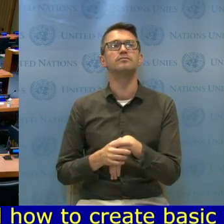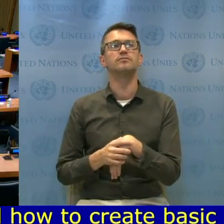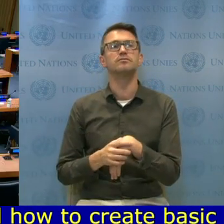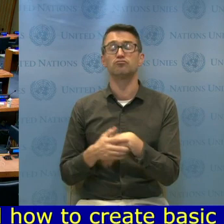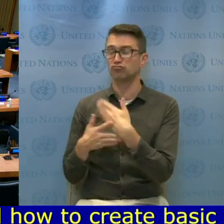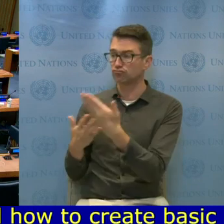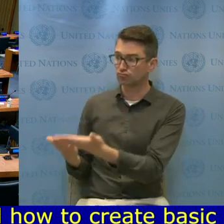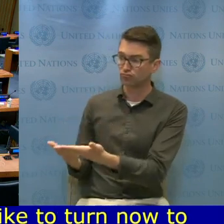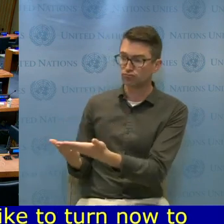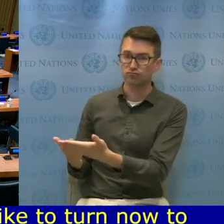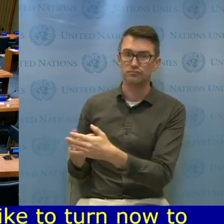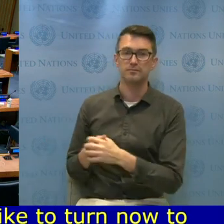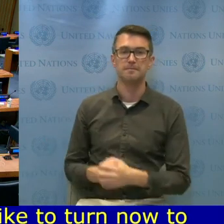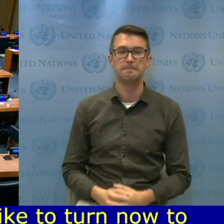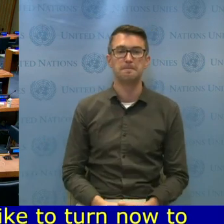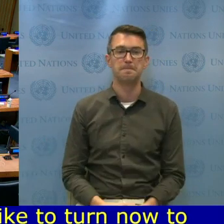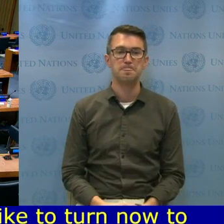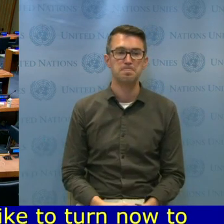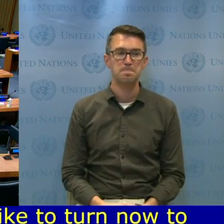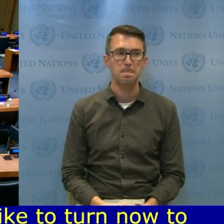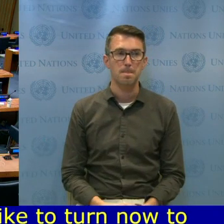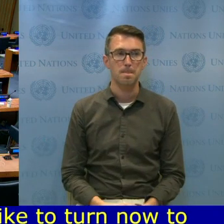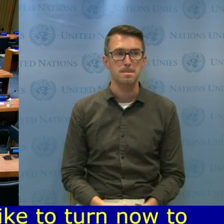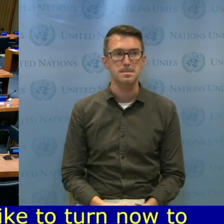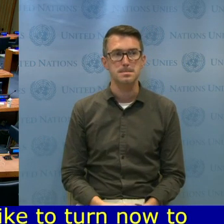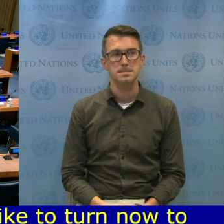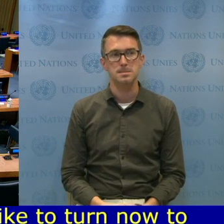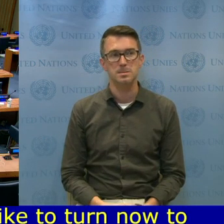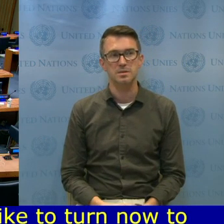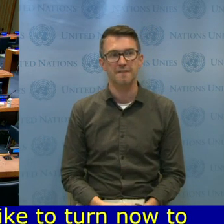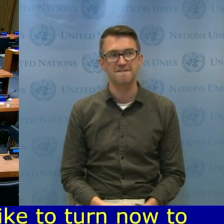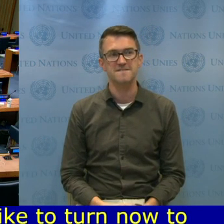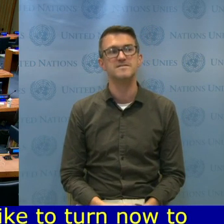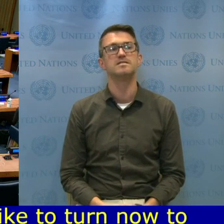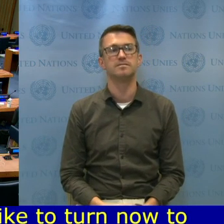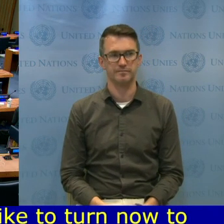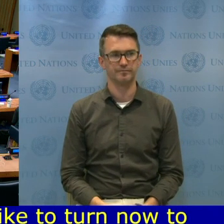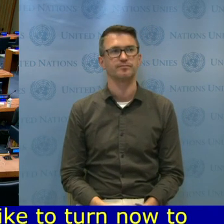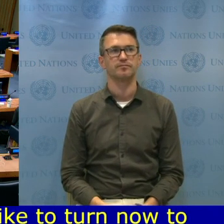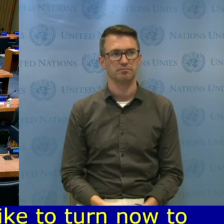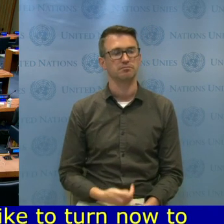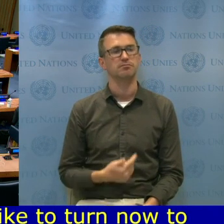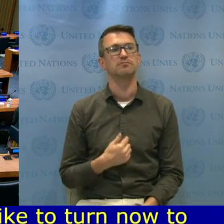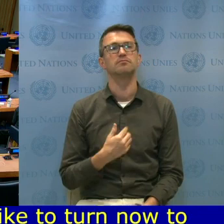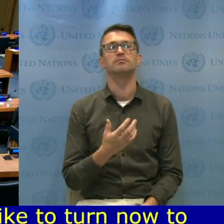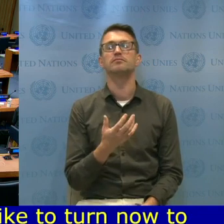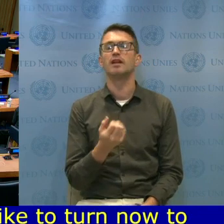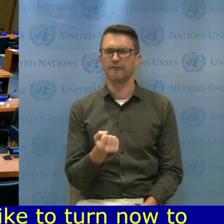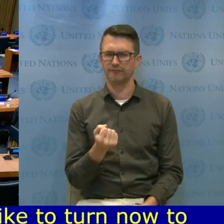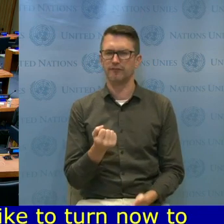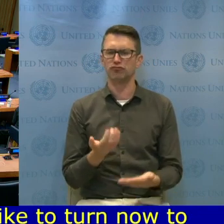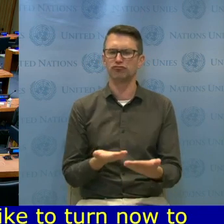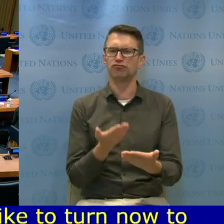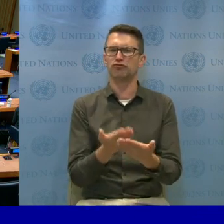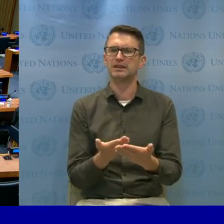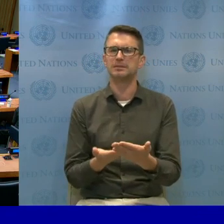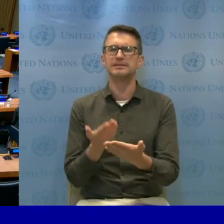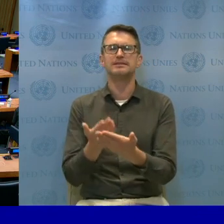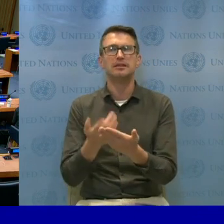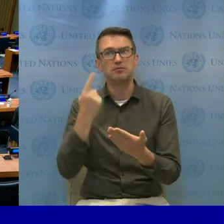I have several recommendations to make regarding the issue of health and social